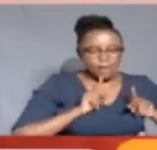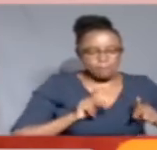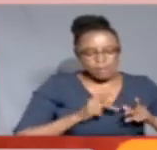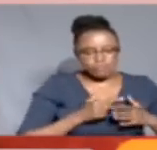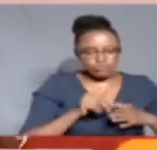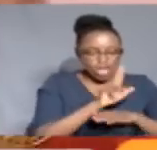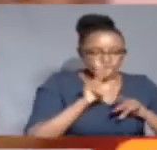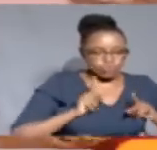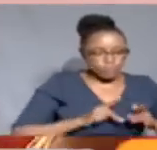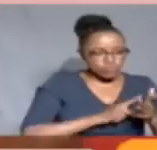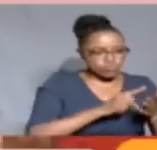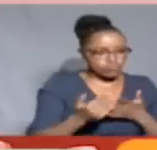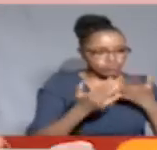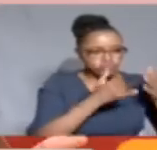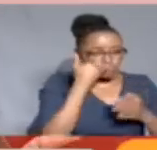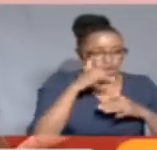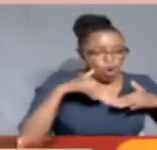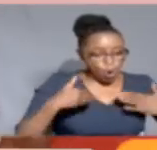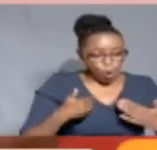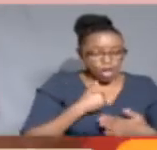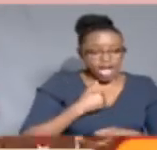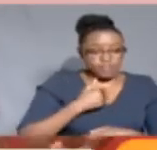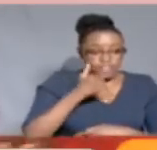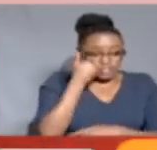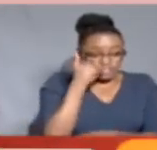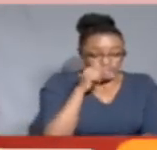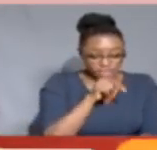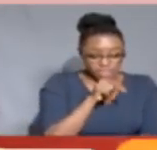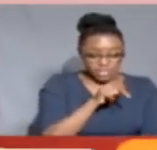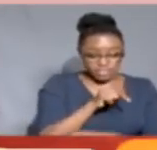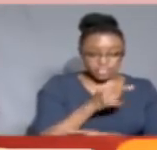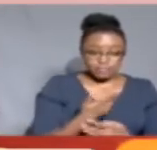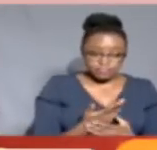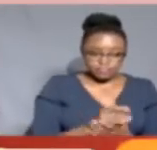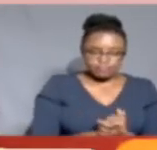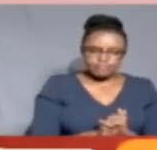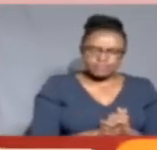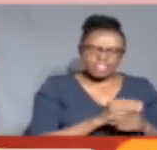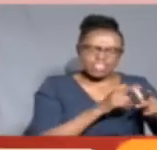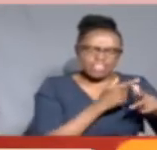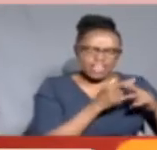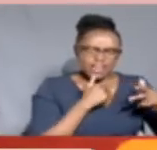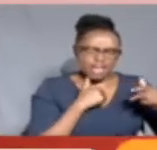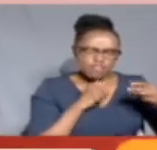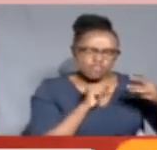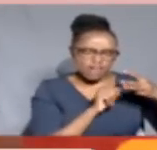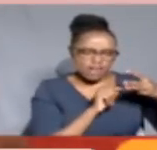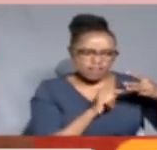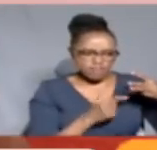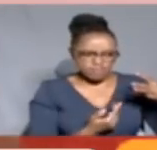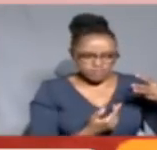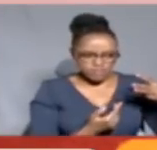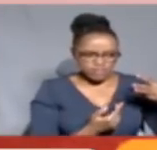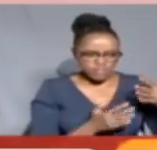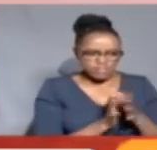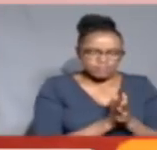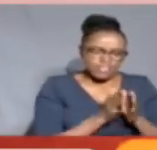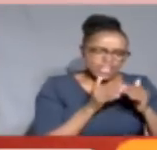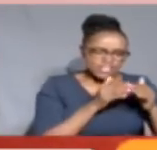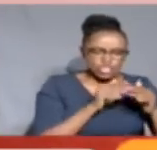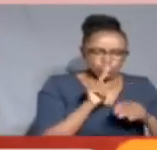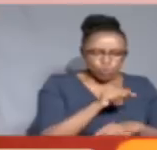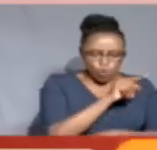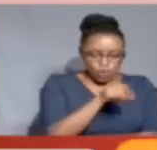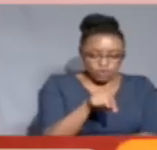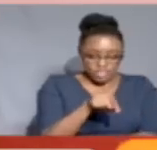peddle drugs, or they are in possession of the substance drugs. Then we have sexual offenses